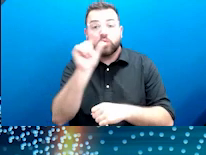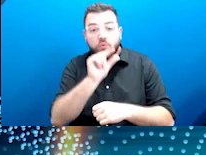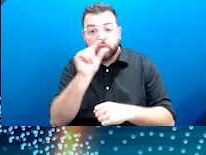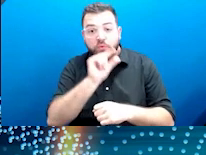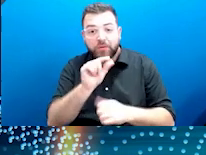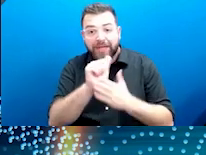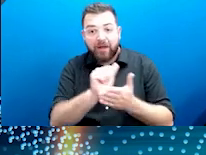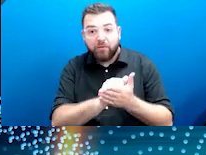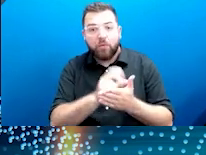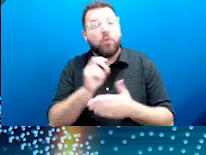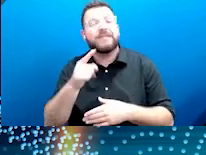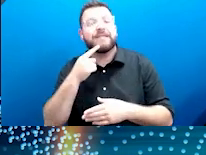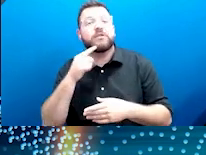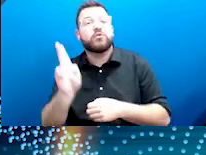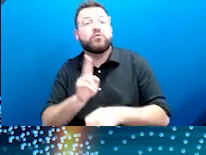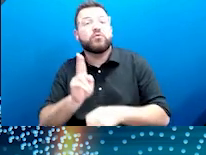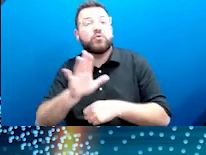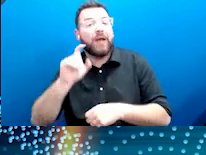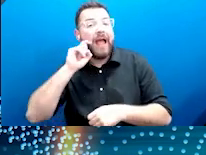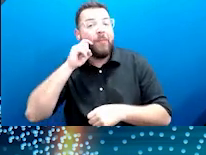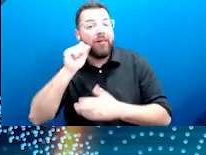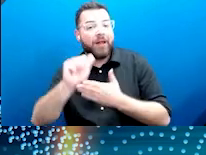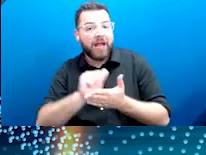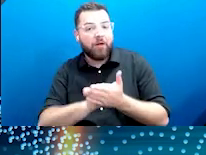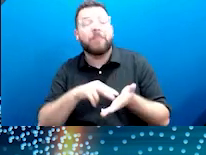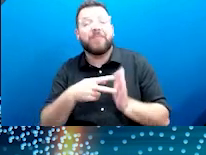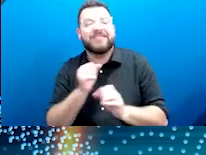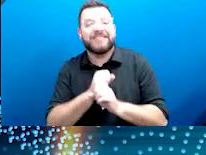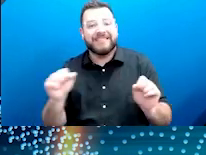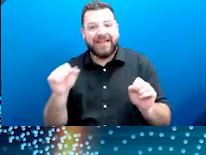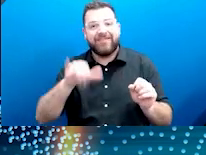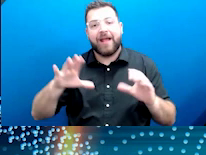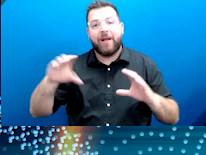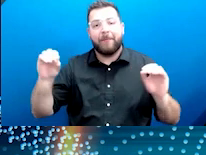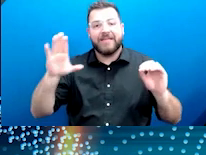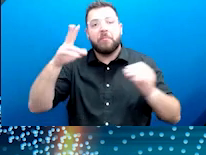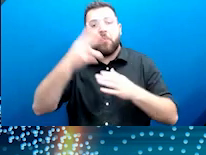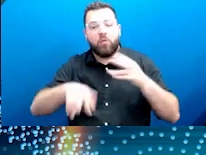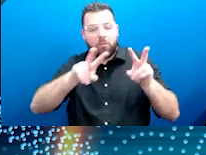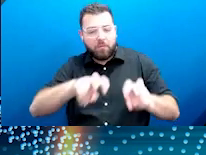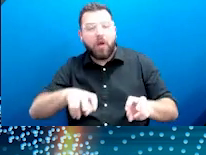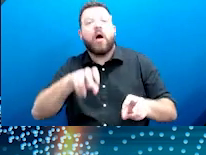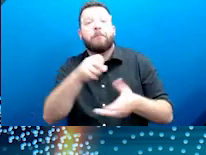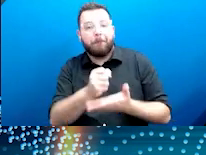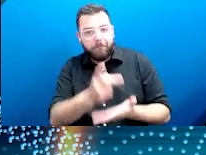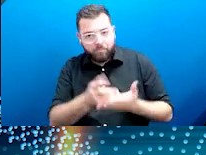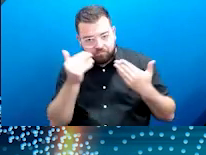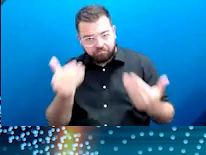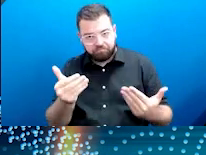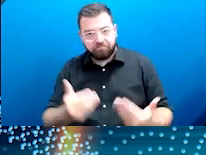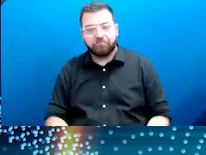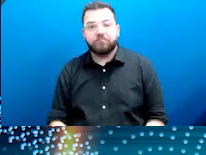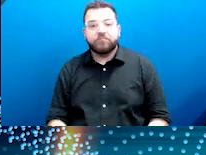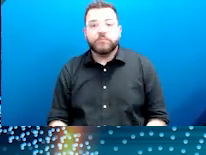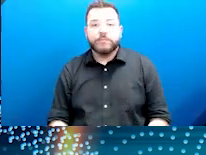Apple account, that means they've been vetted by that to be able to use that feature. So it shouldn't, that's why you can usually trust that that's secure. So.